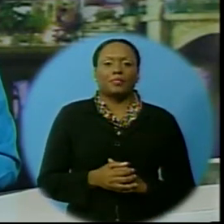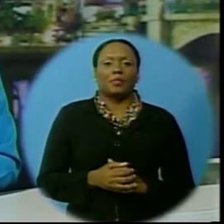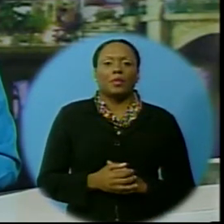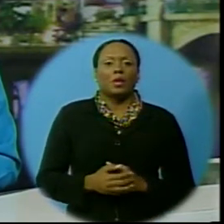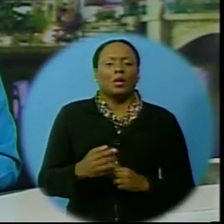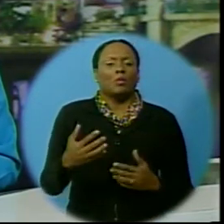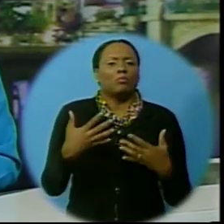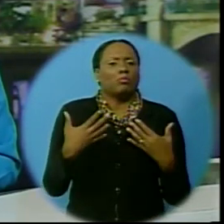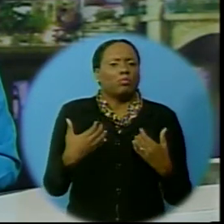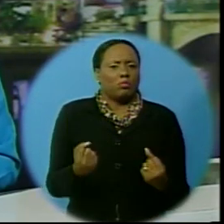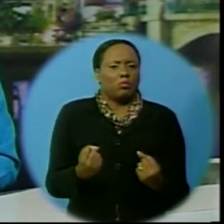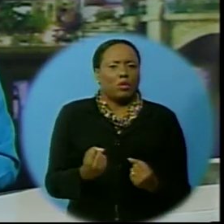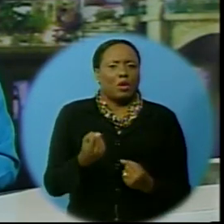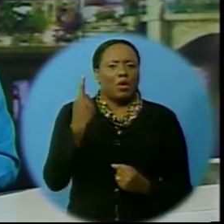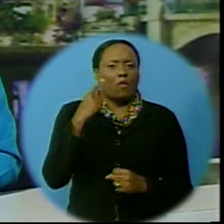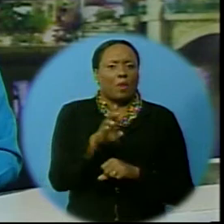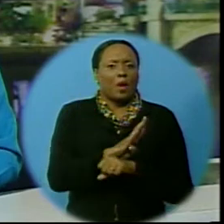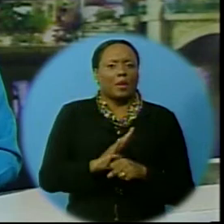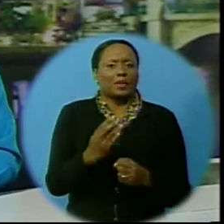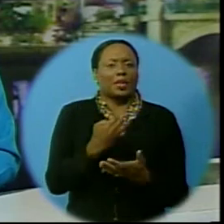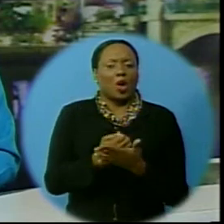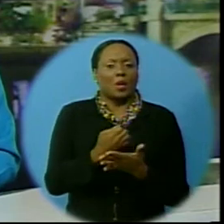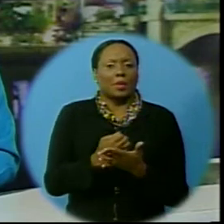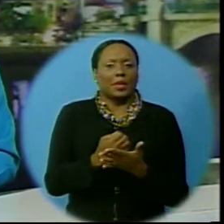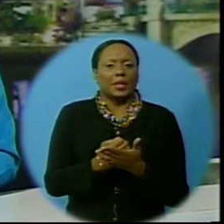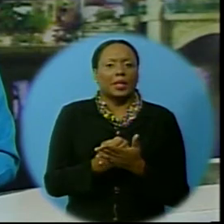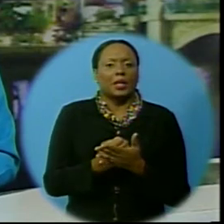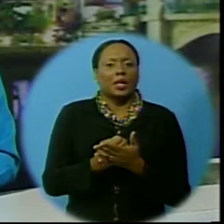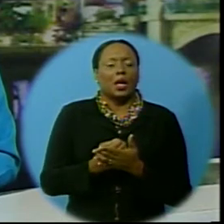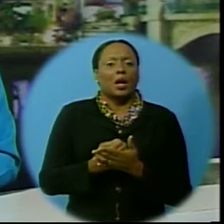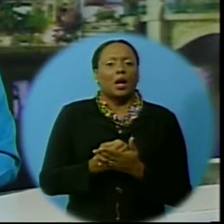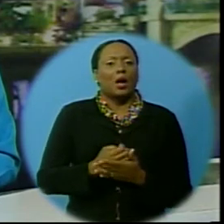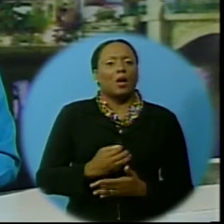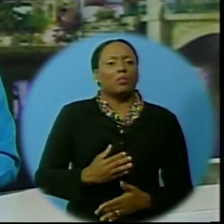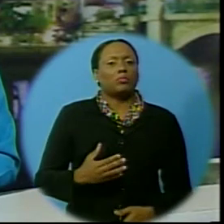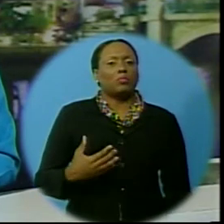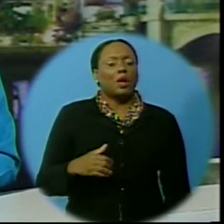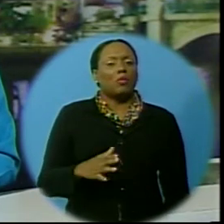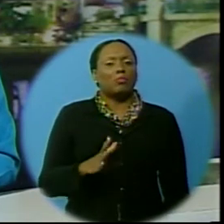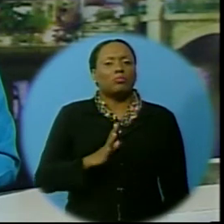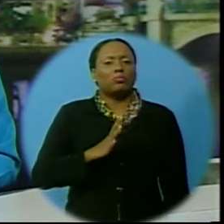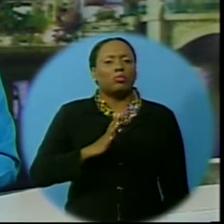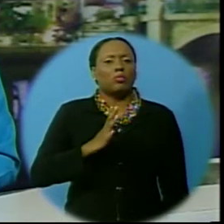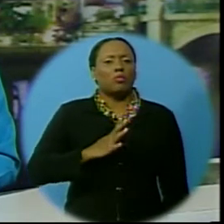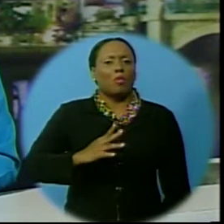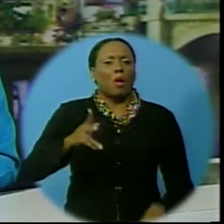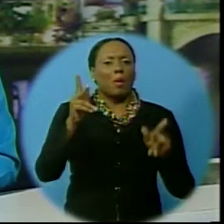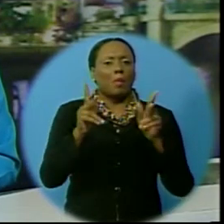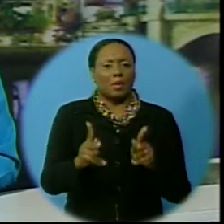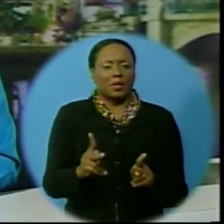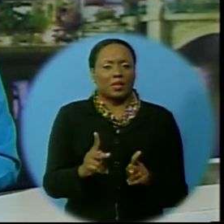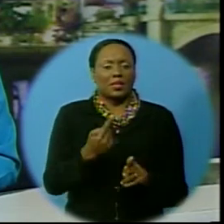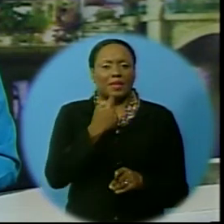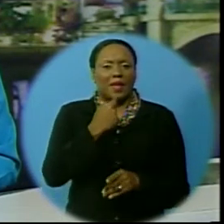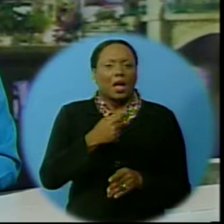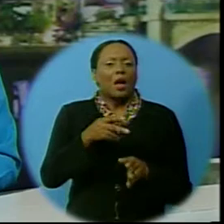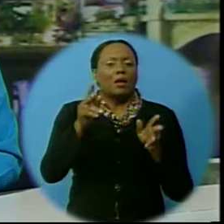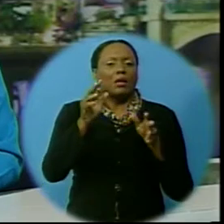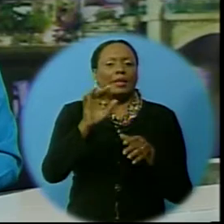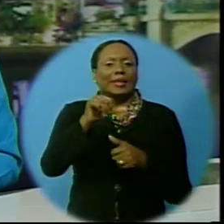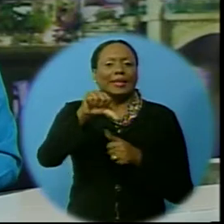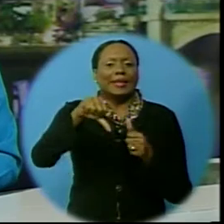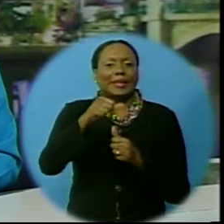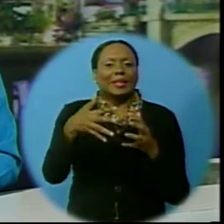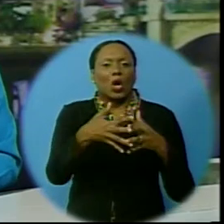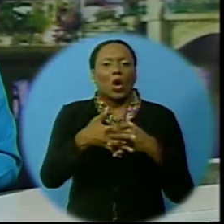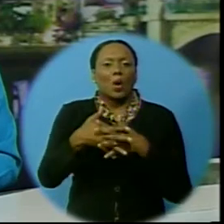of confidence in the local economy. That assessment from a top official regarding a decision by the Inter-American Development Bank